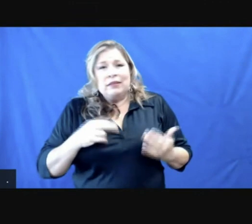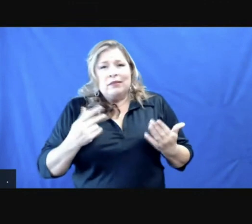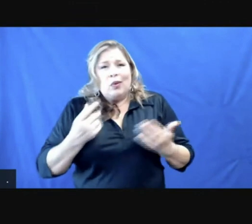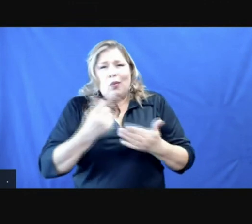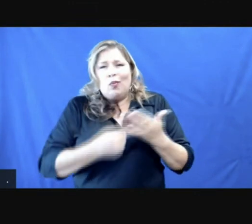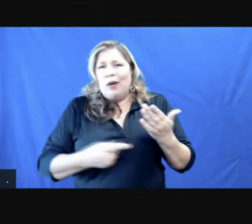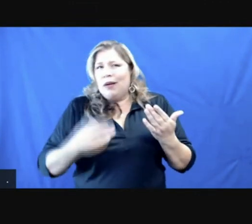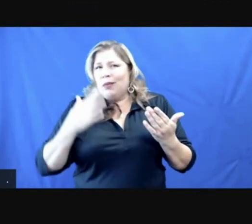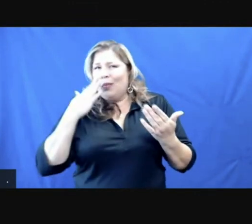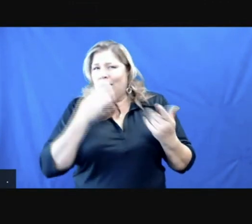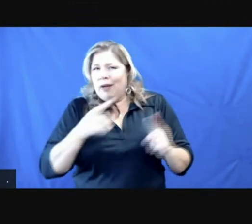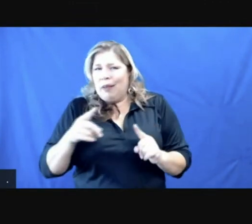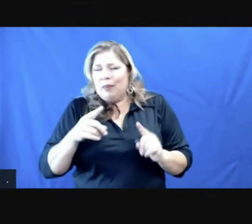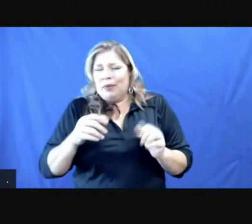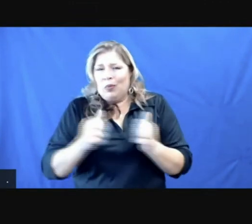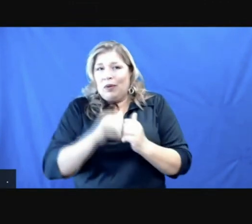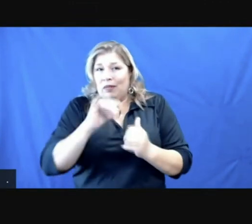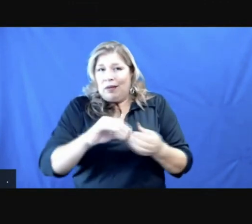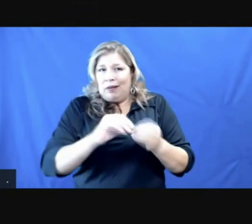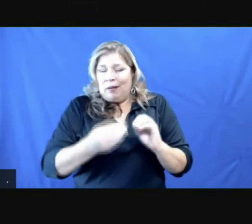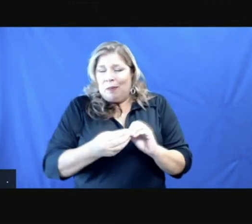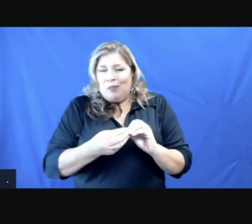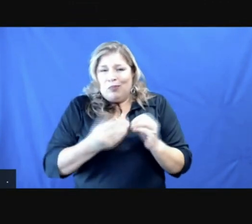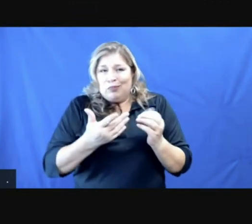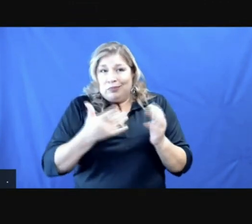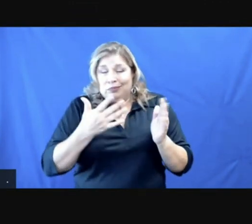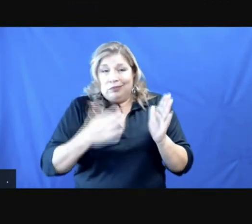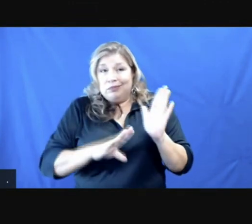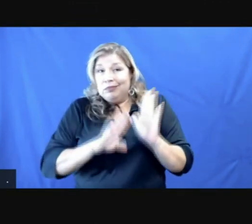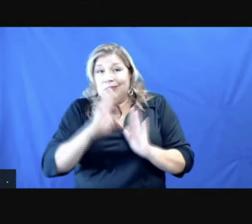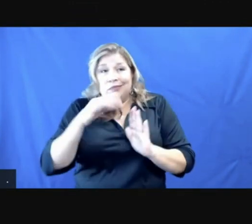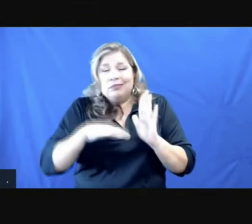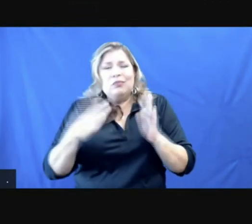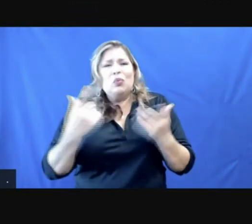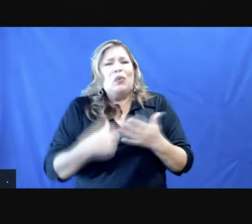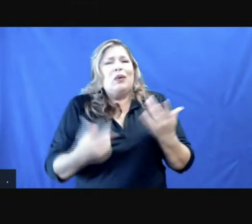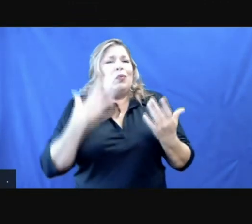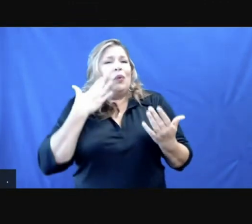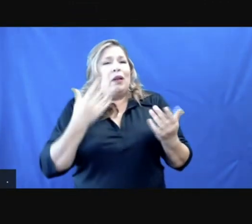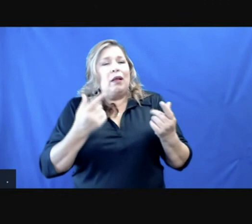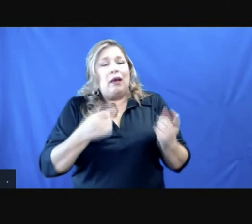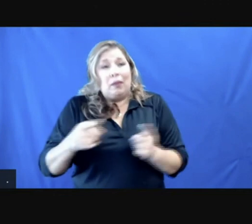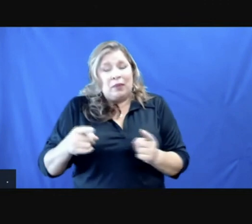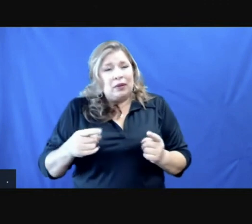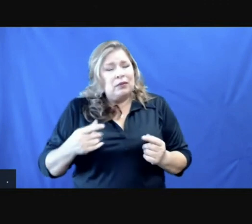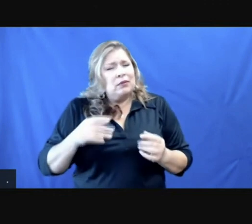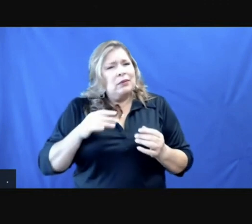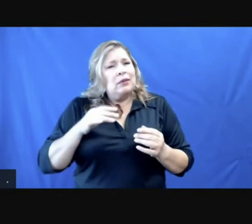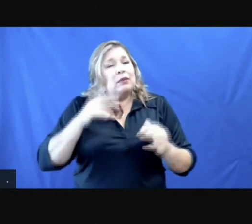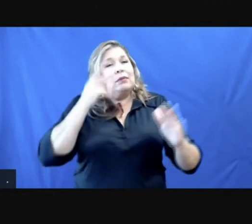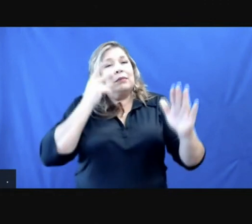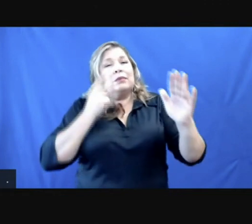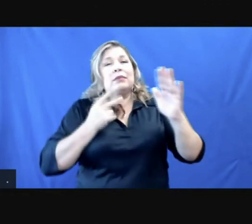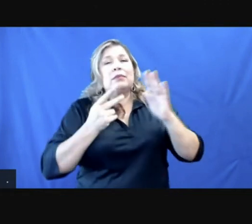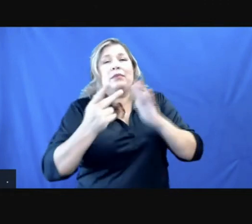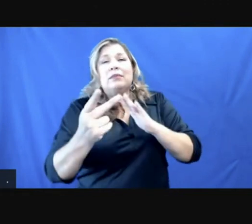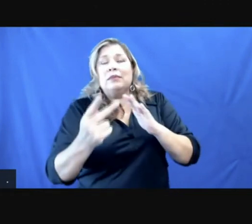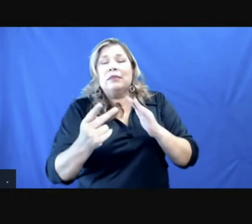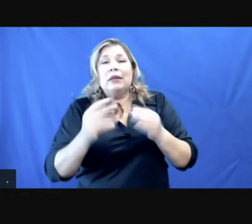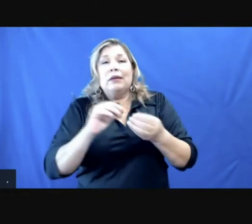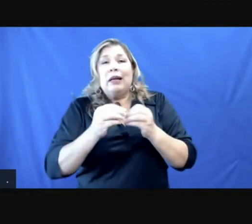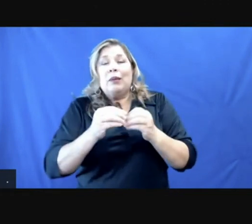those numbers, and especially looking at where our death rates could go with some of this. I